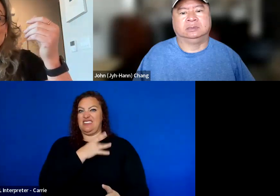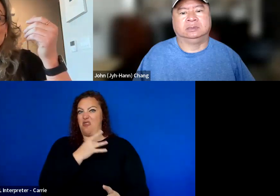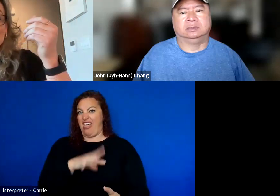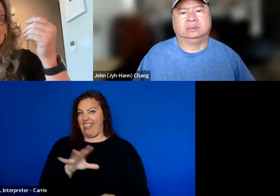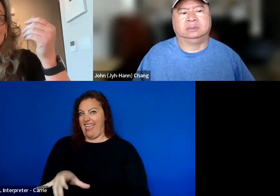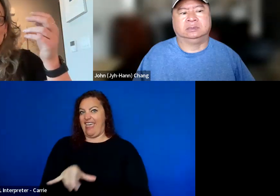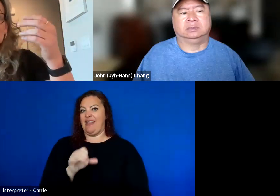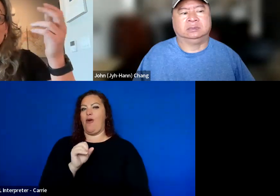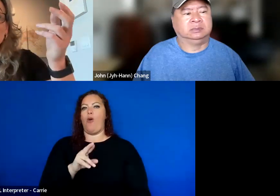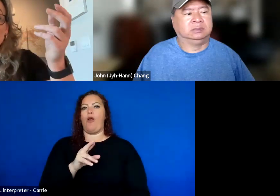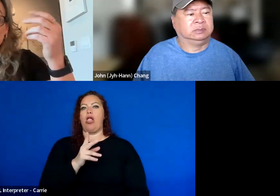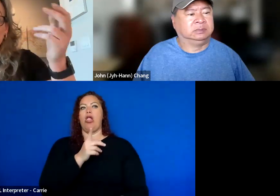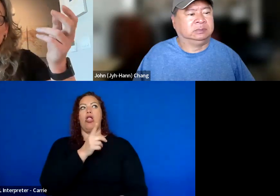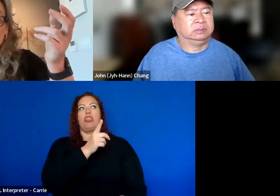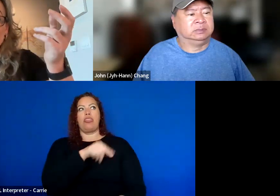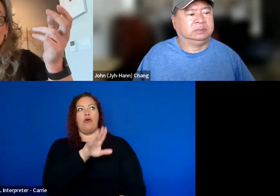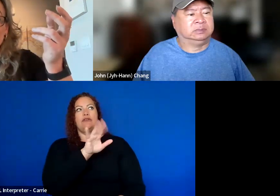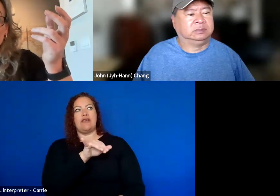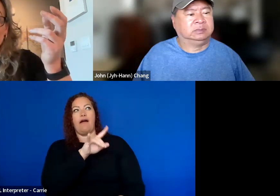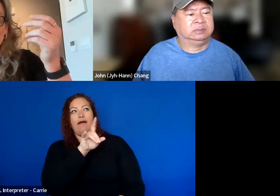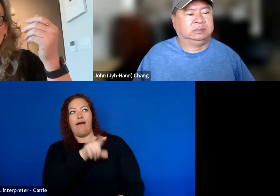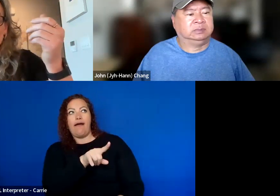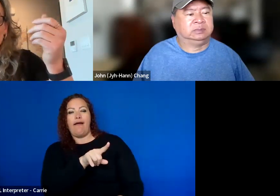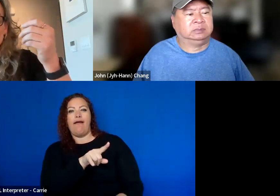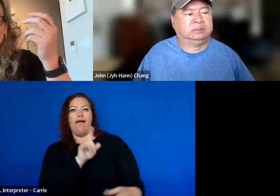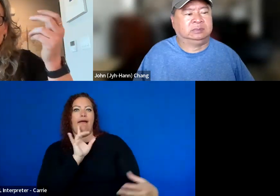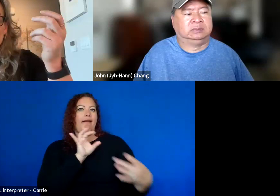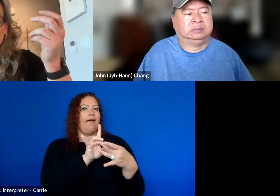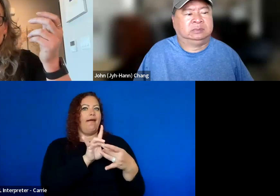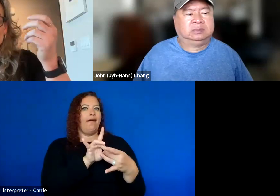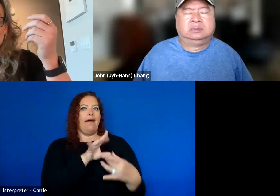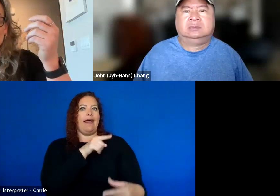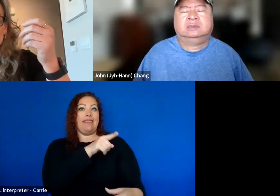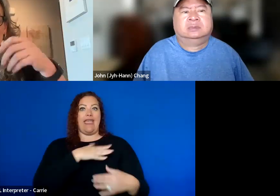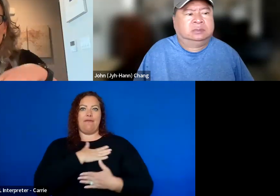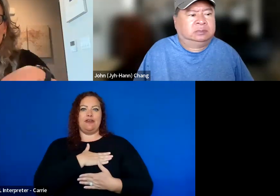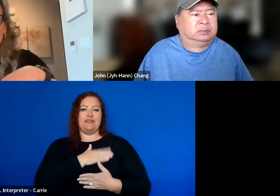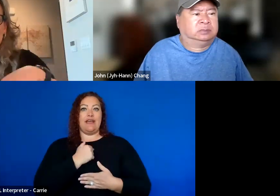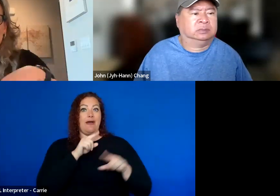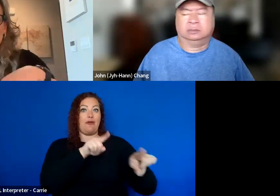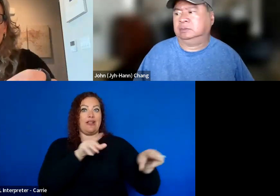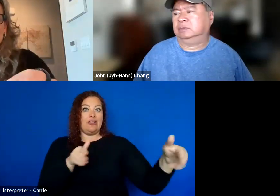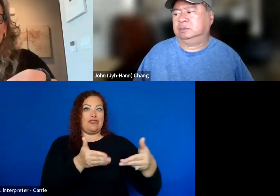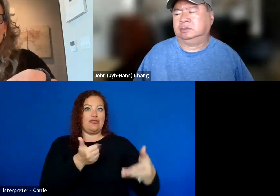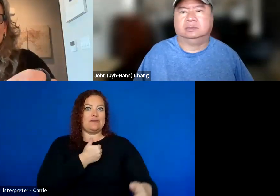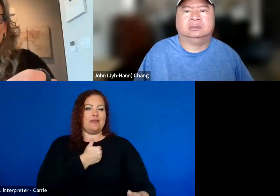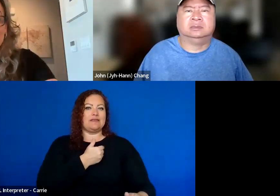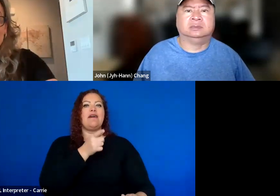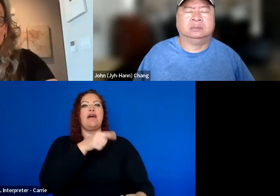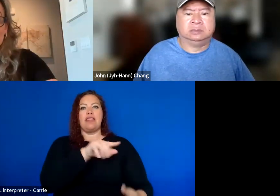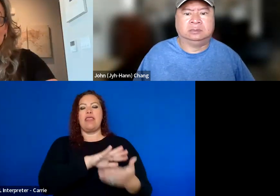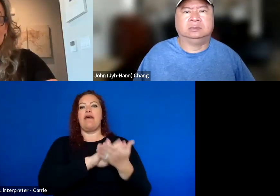ones that do click and appreciate the fact that I made an effort to go out and introduce myself, have